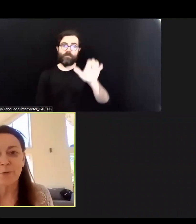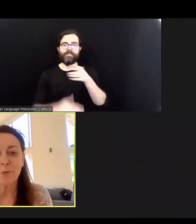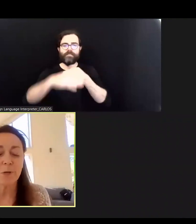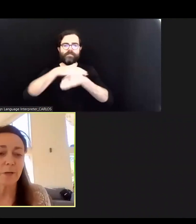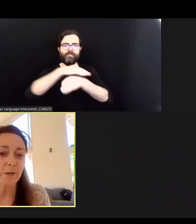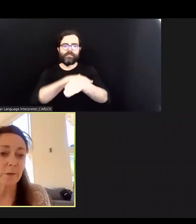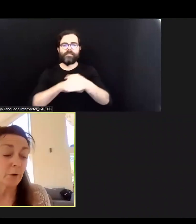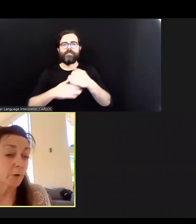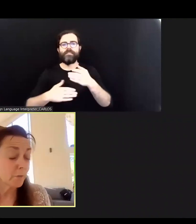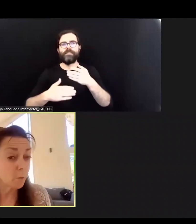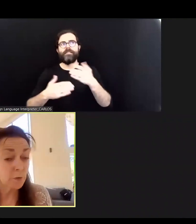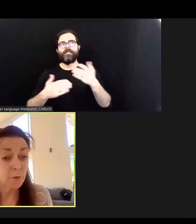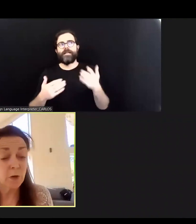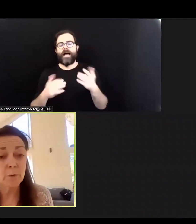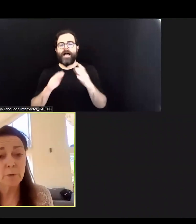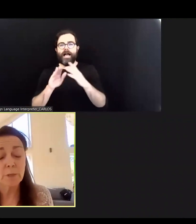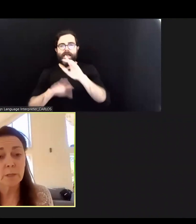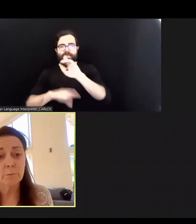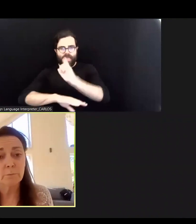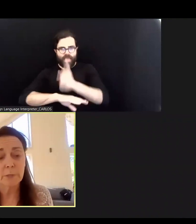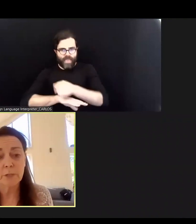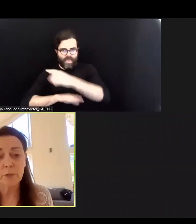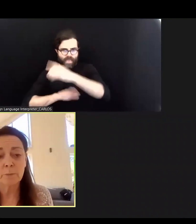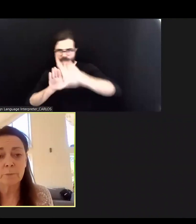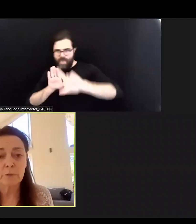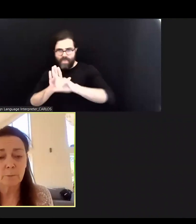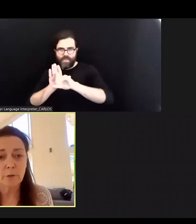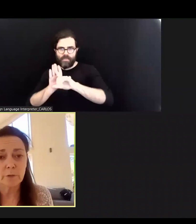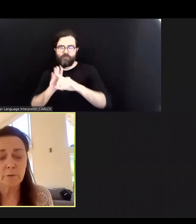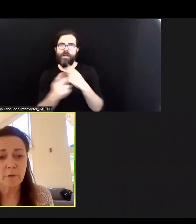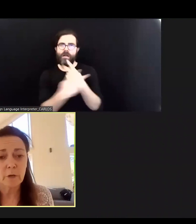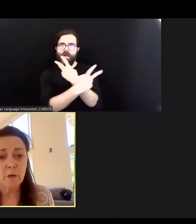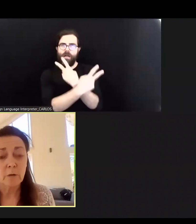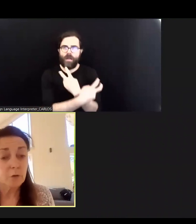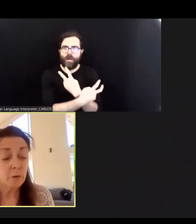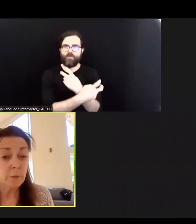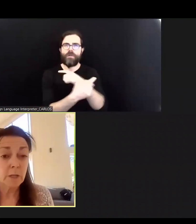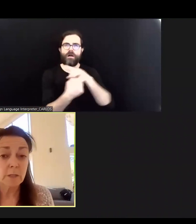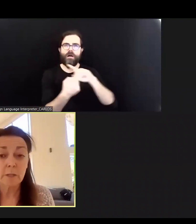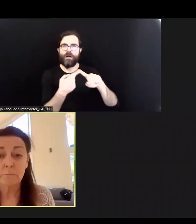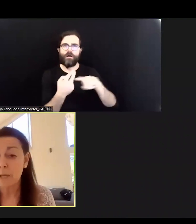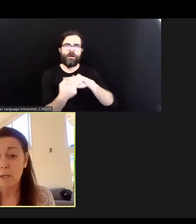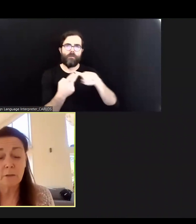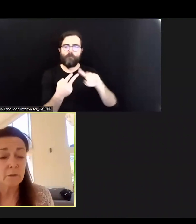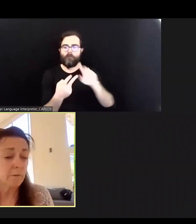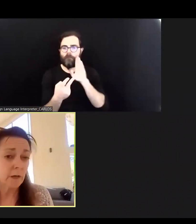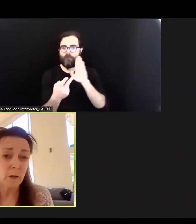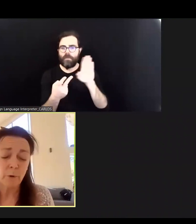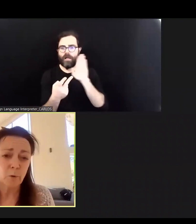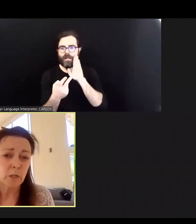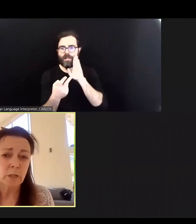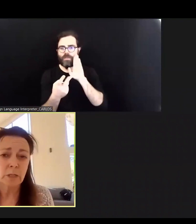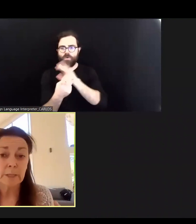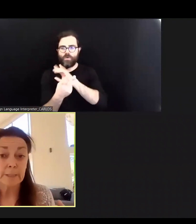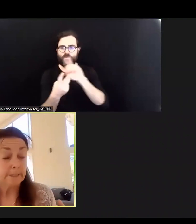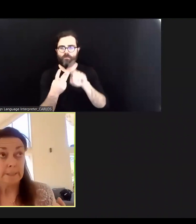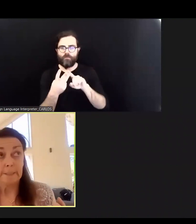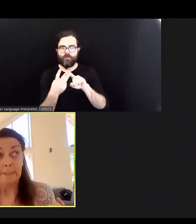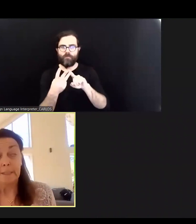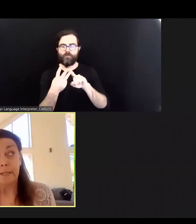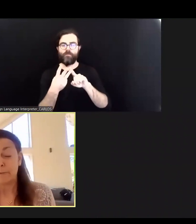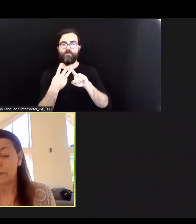Yeah. Thank you, Radek. By the way, you have already a question from Alia Chahin in the question and answer section regarding the two